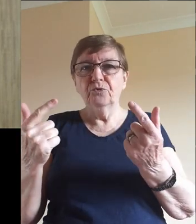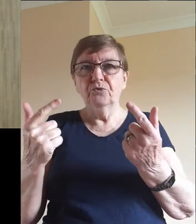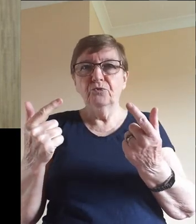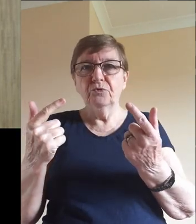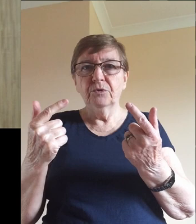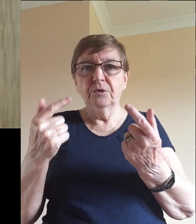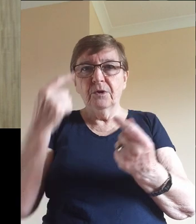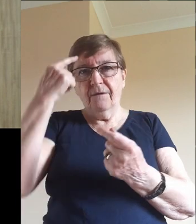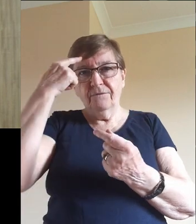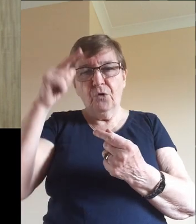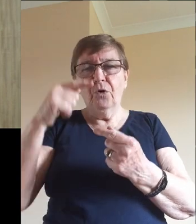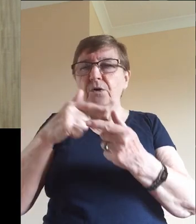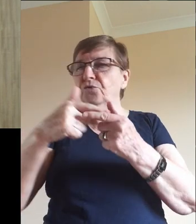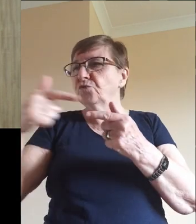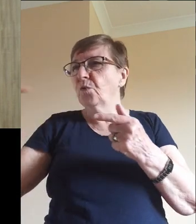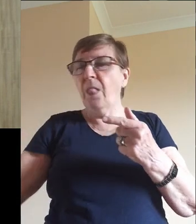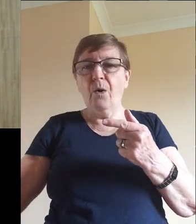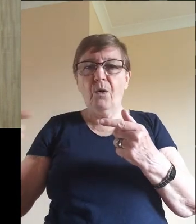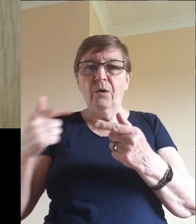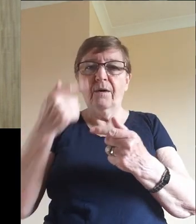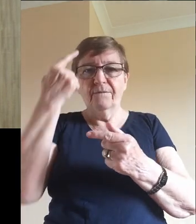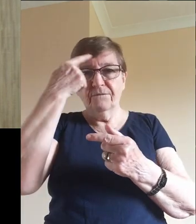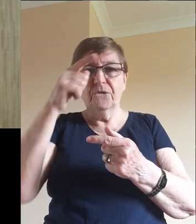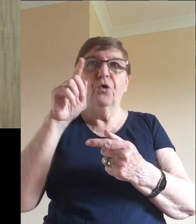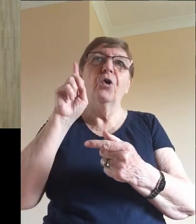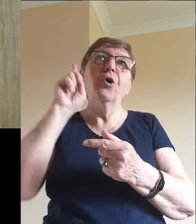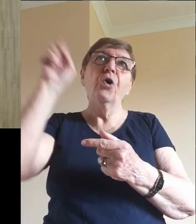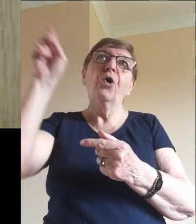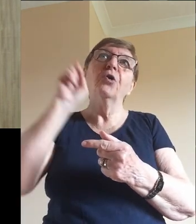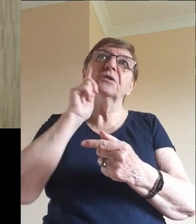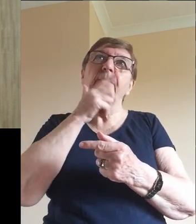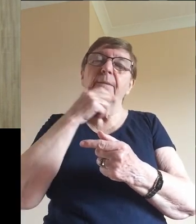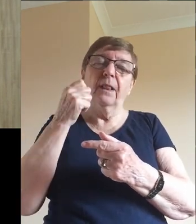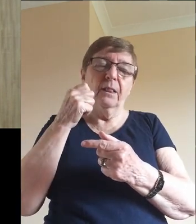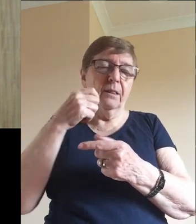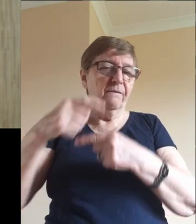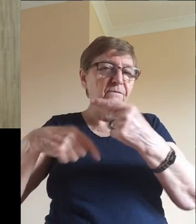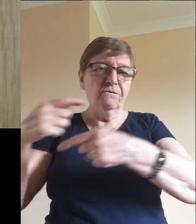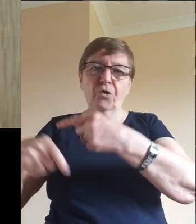for so long with the people of God for all time.